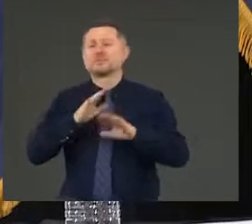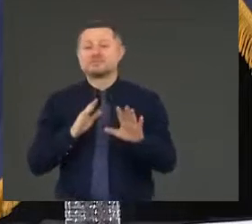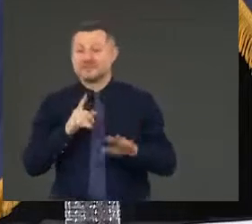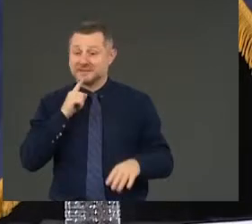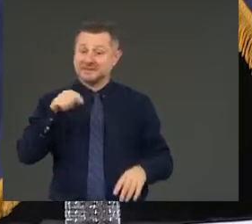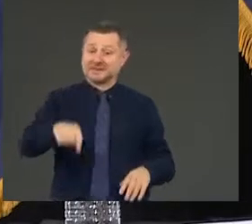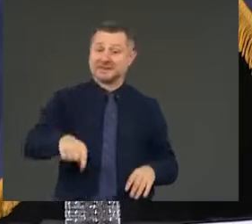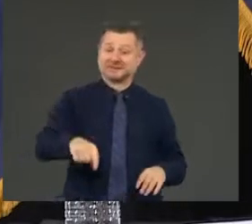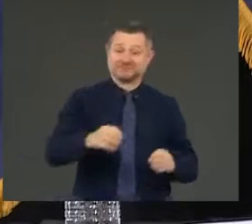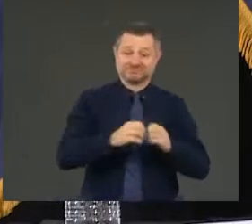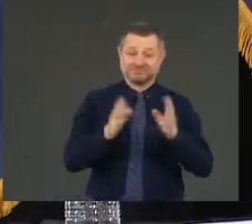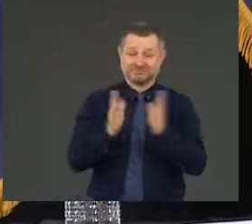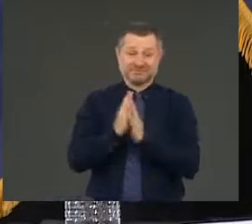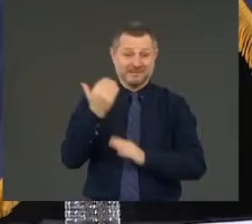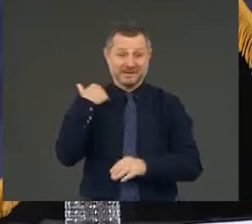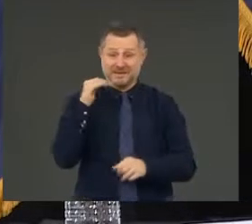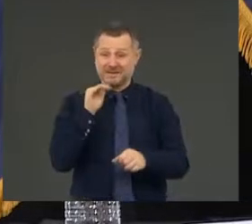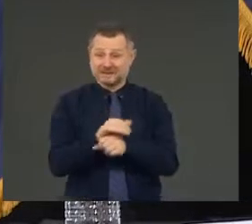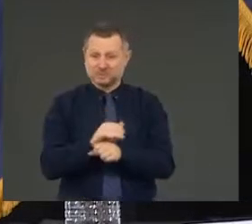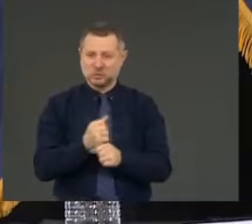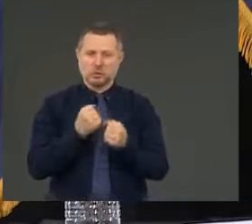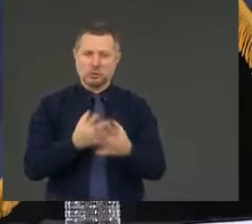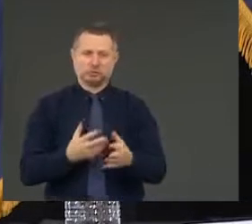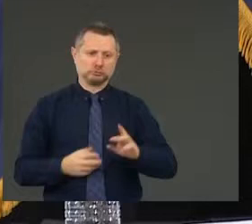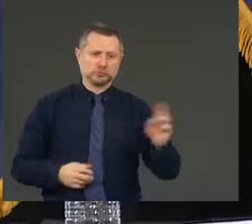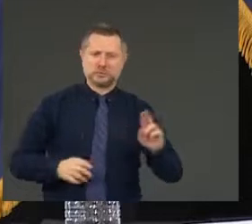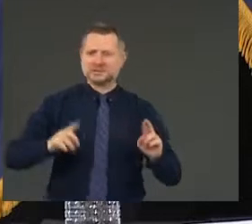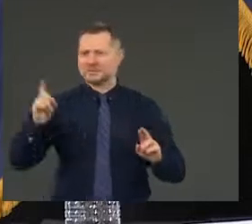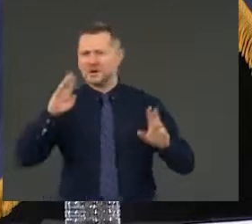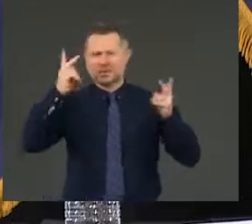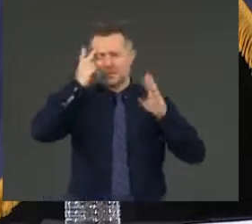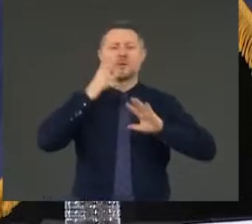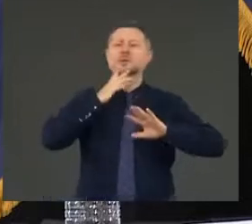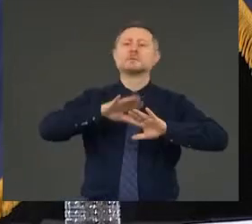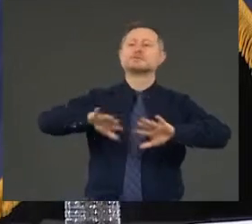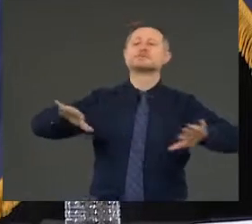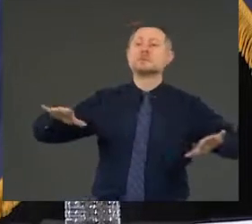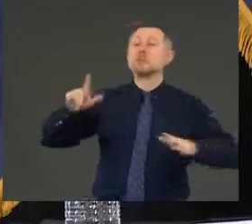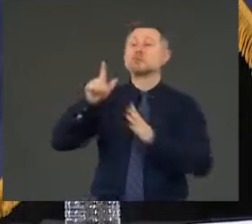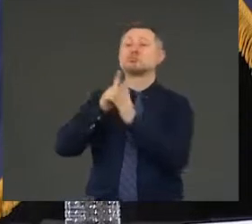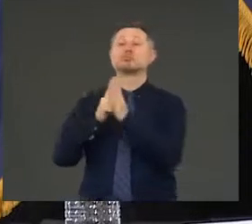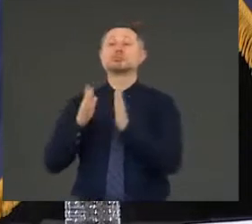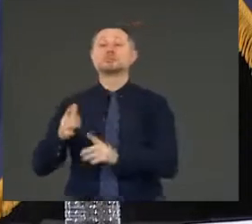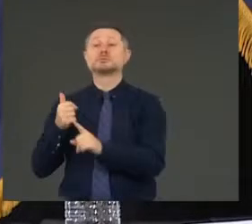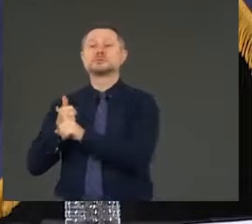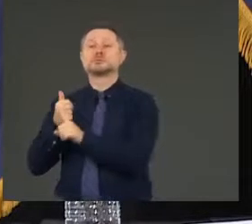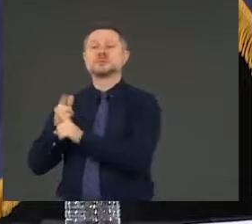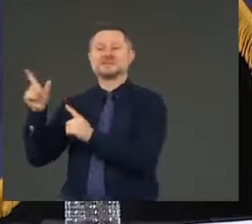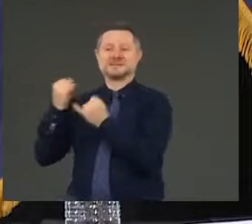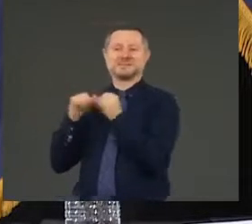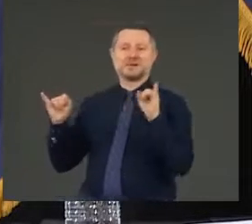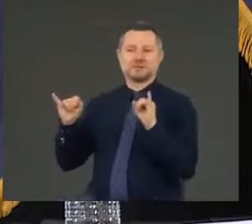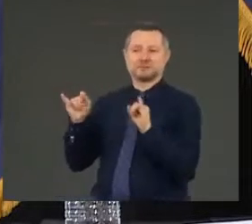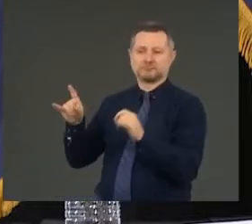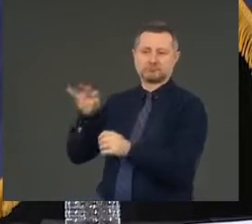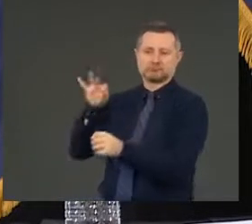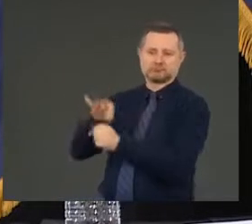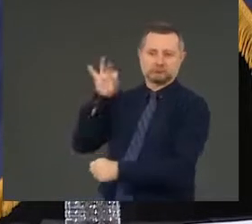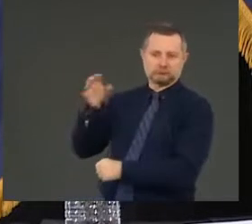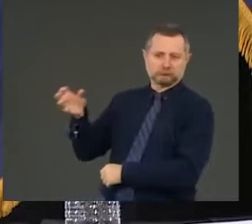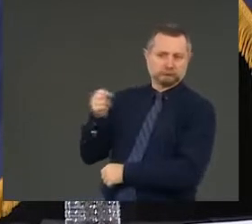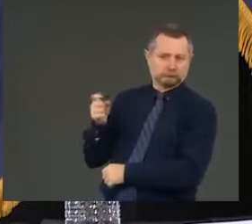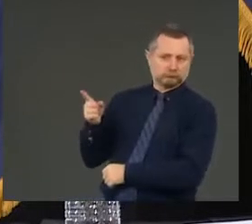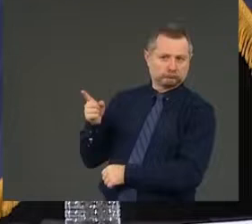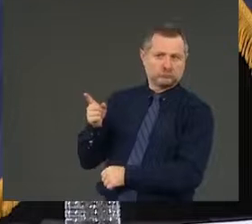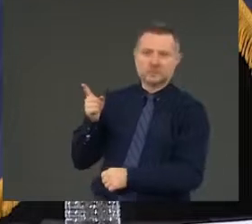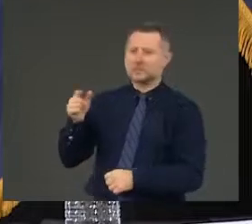levels. But the Attorney General is independently elected. She's not in a political season. There is no election